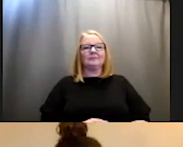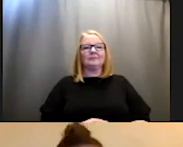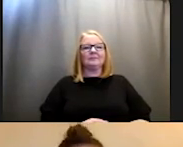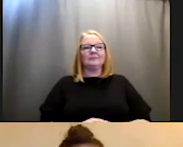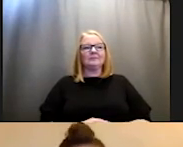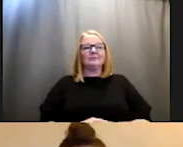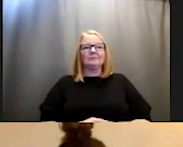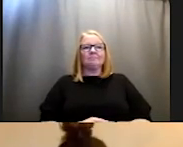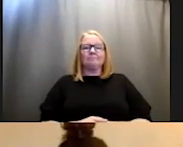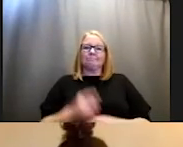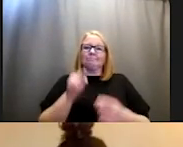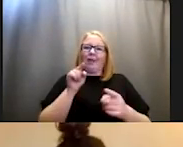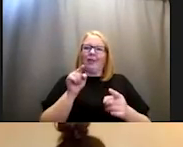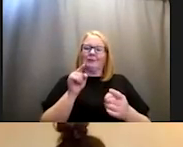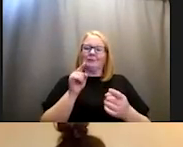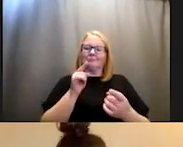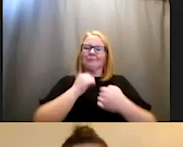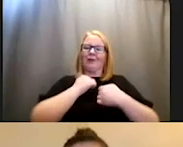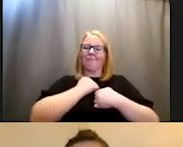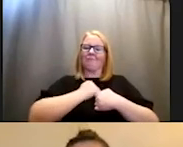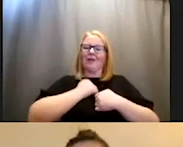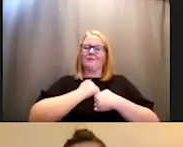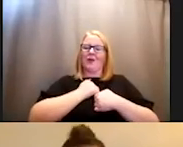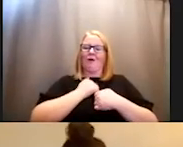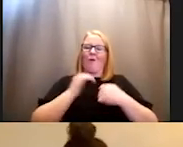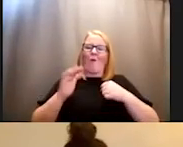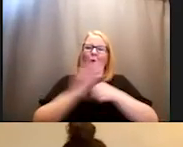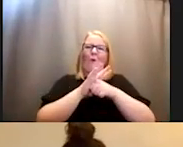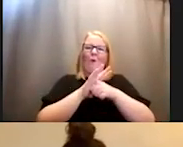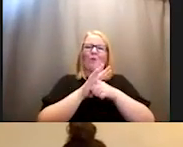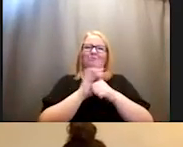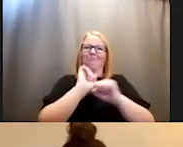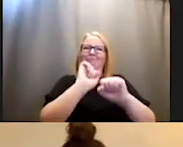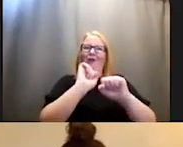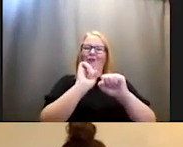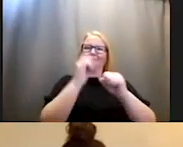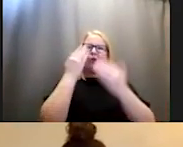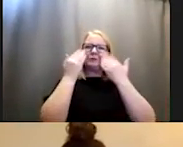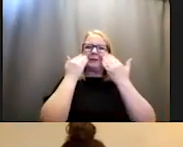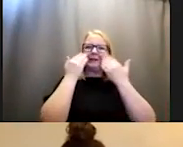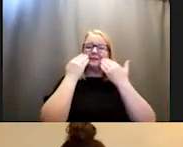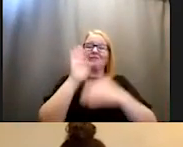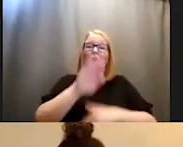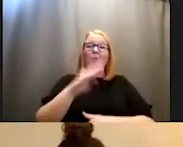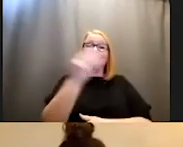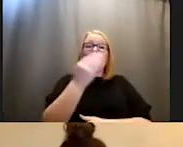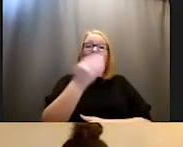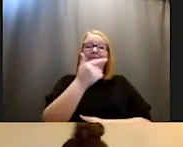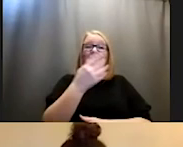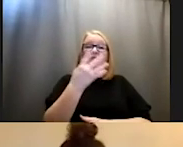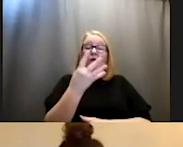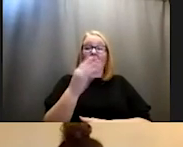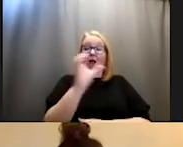This, I have to say, is probably my favourite of all of the cosmetics that she produced. It's from 1974. It's her colouring box for